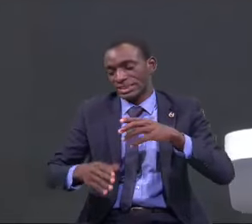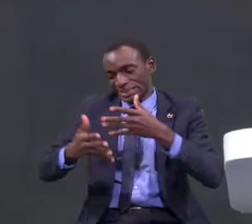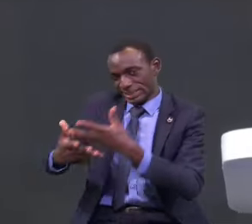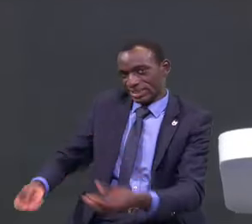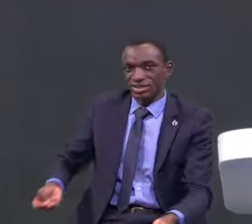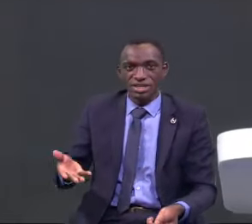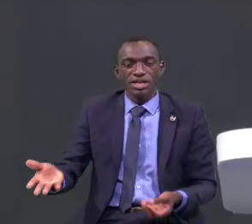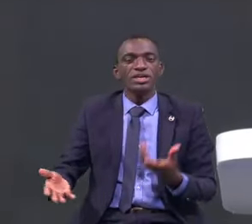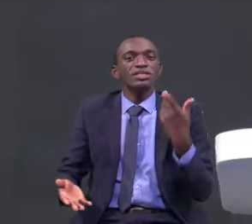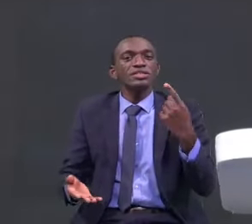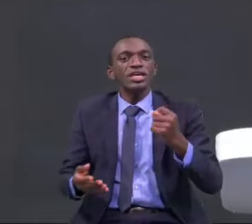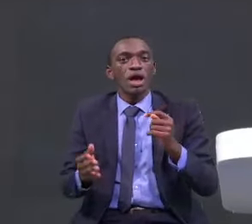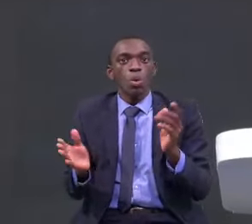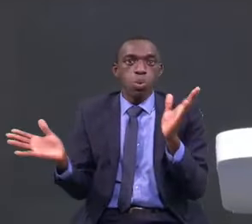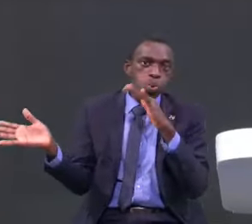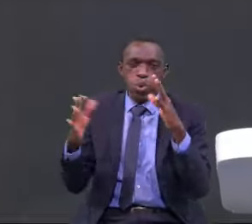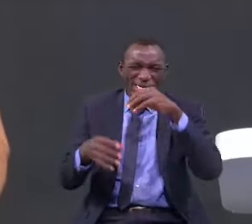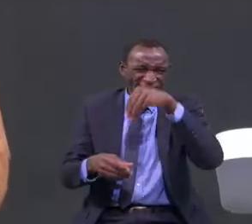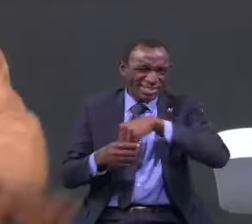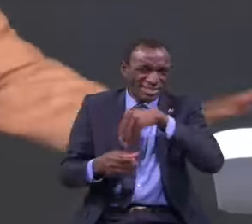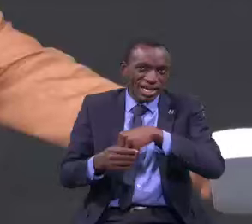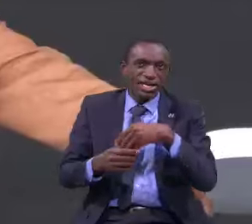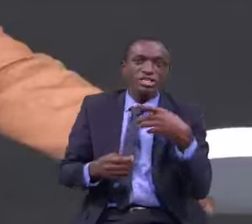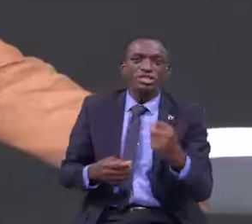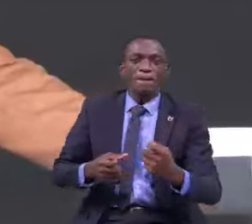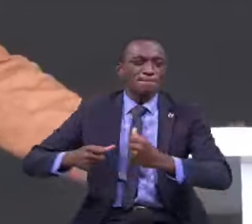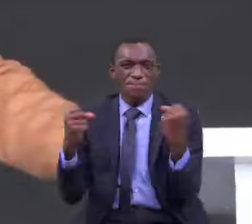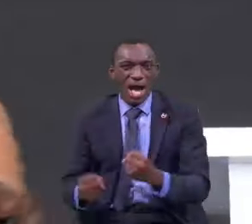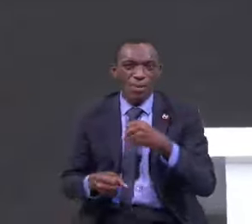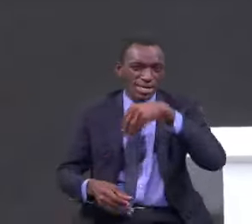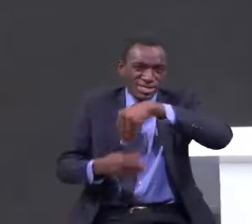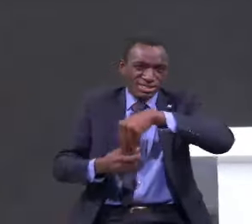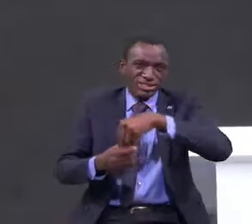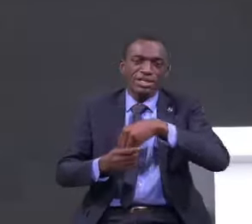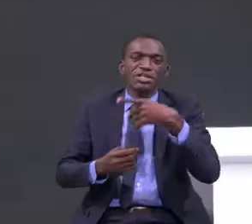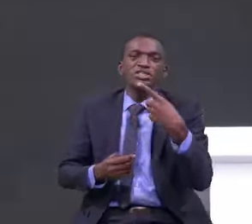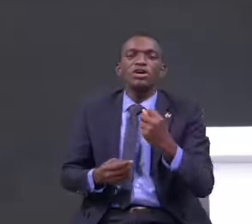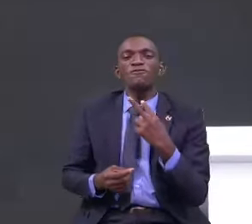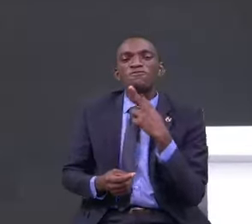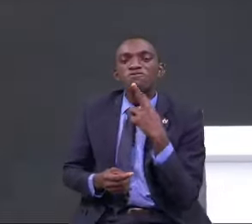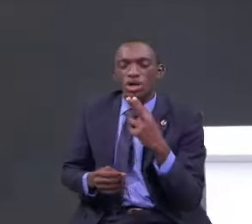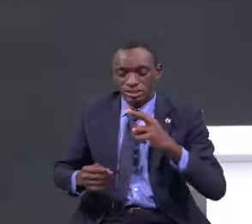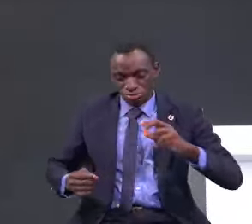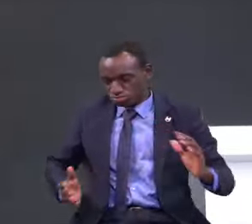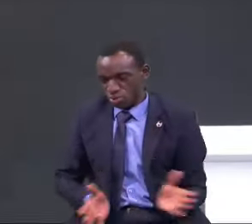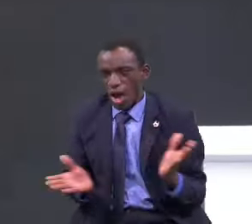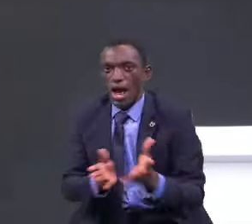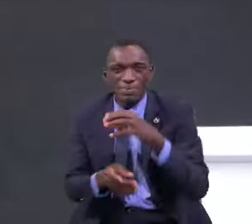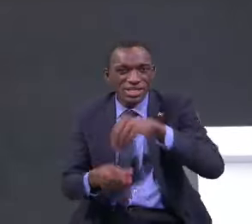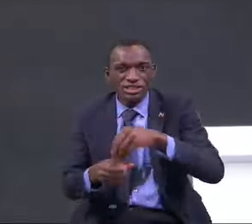power inside, the voice inside, the drive inside will make you to bounce